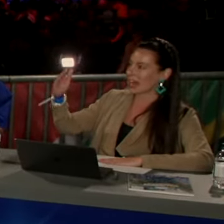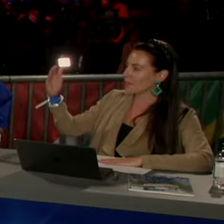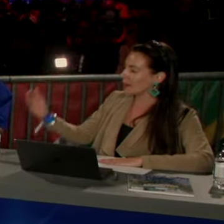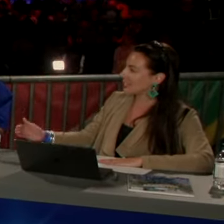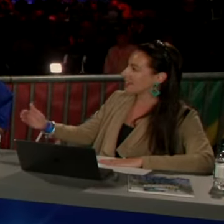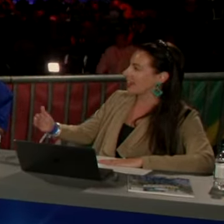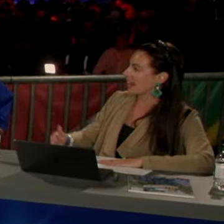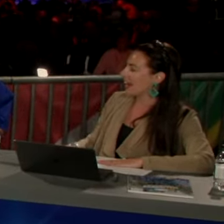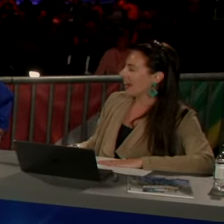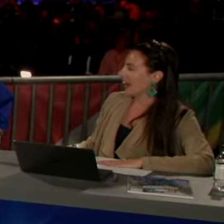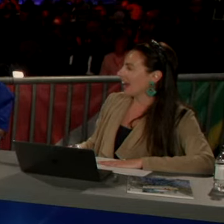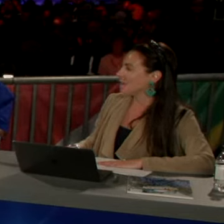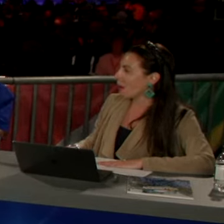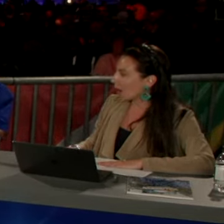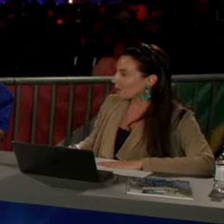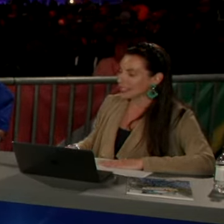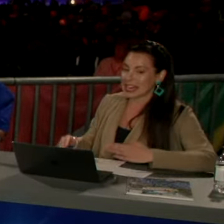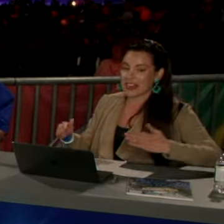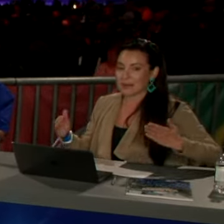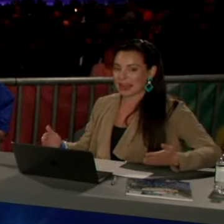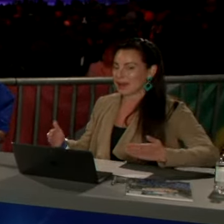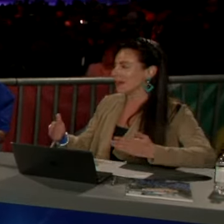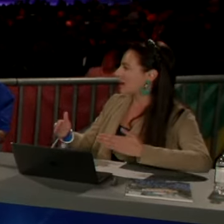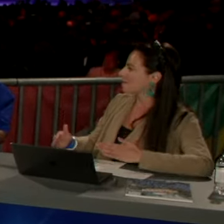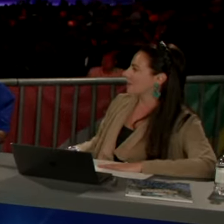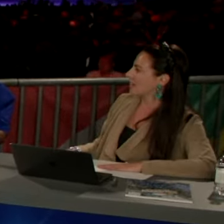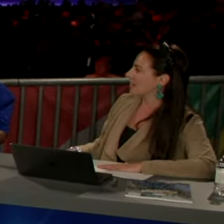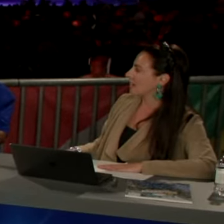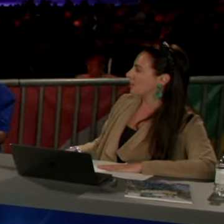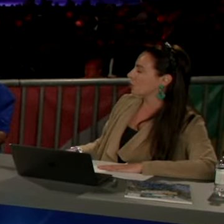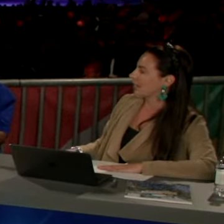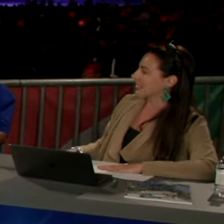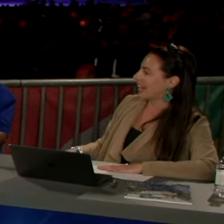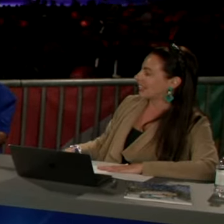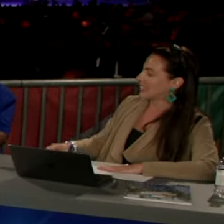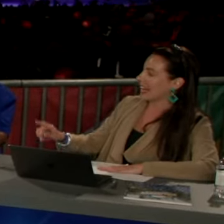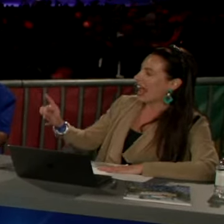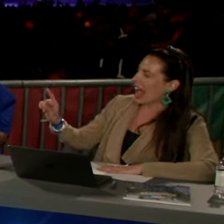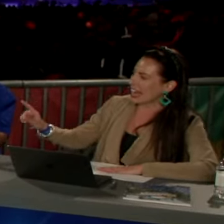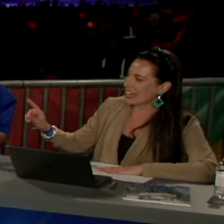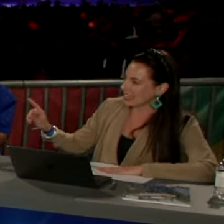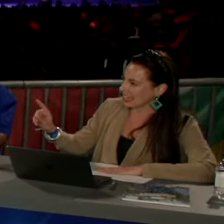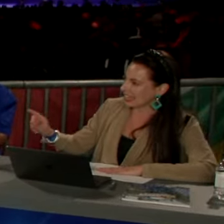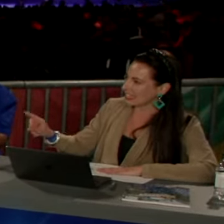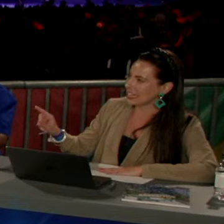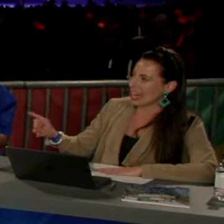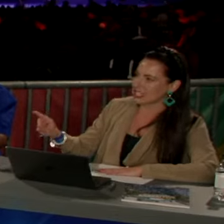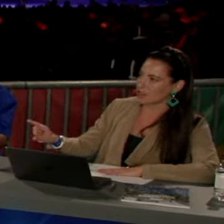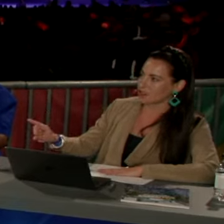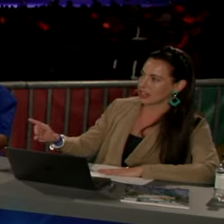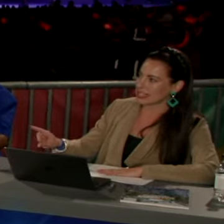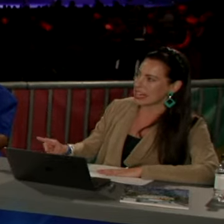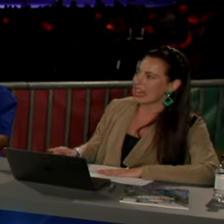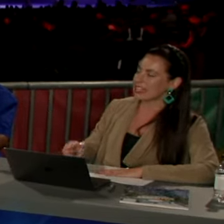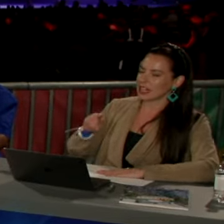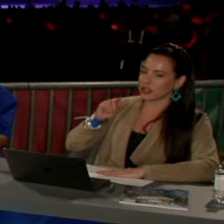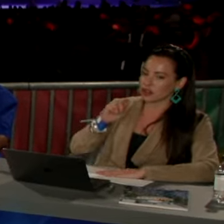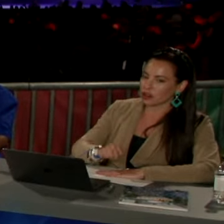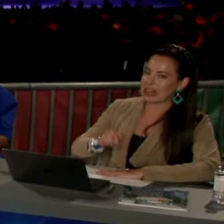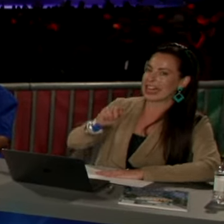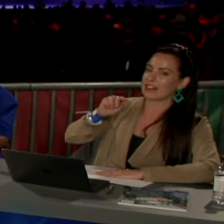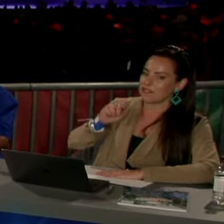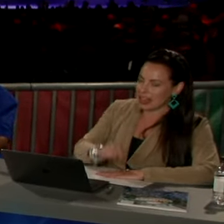worked in government and then in Parliament, and then I became an MP in 2019. And as I think the DA difference is